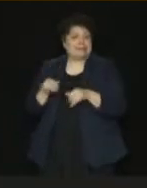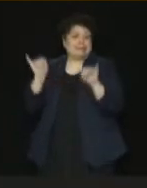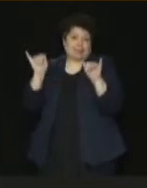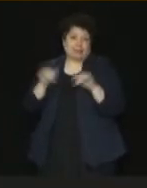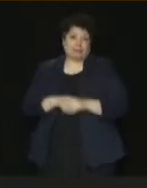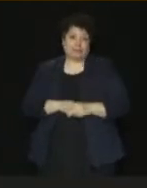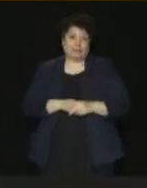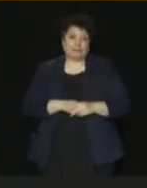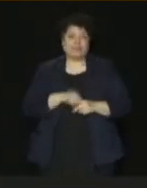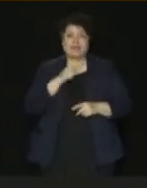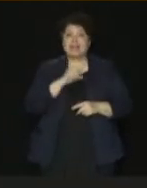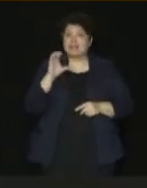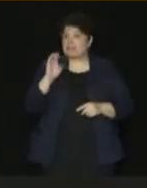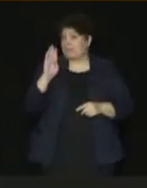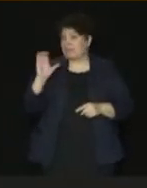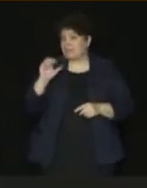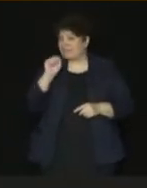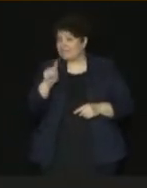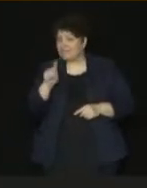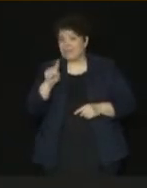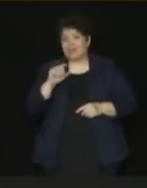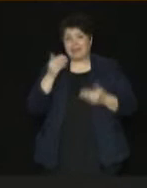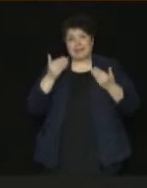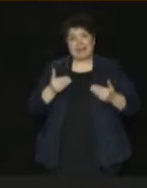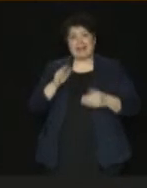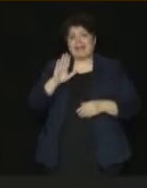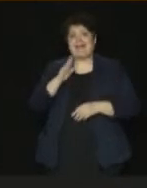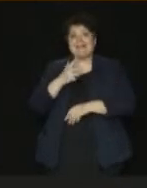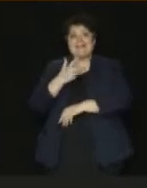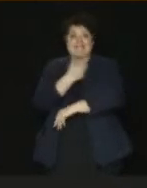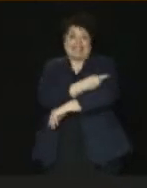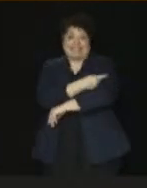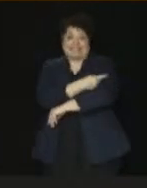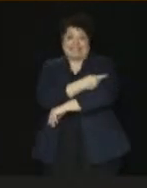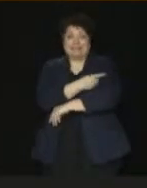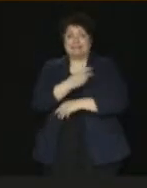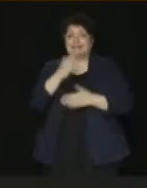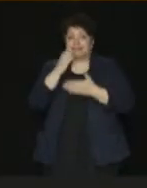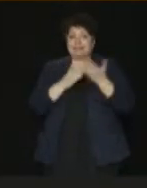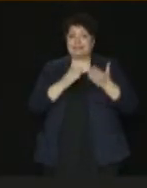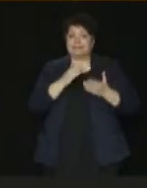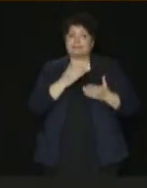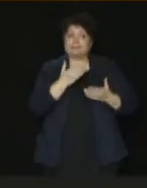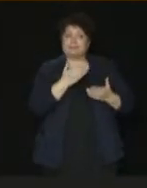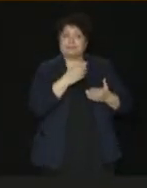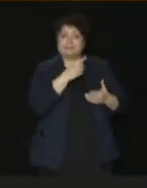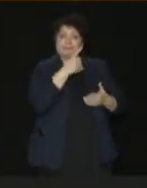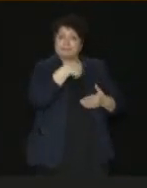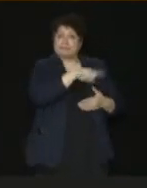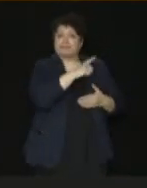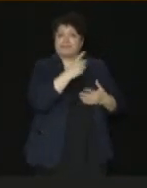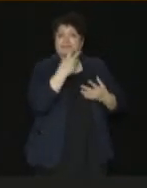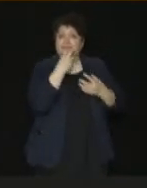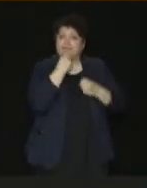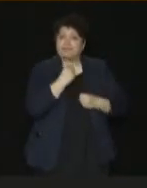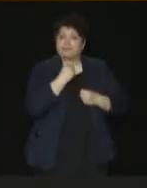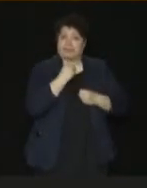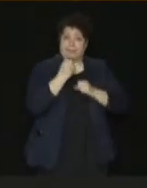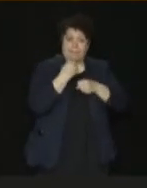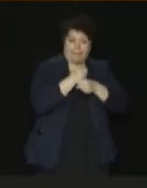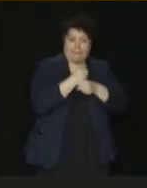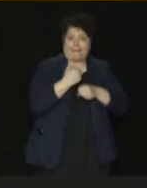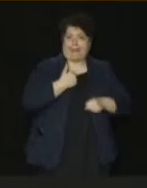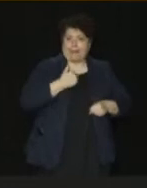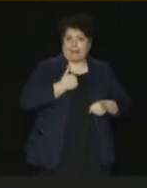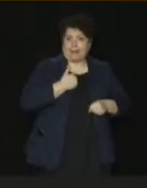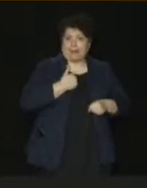CBC. Given this vaccine nationalism that we're seeing, should our goal be to make Canada self-sufficient when it comes to vaccines? And you